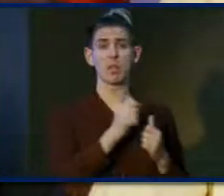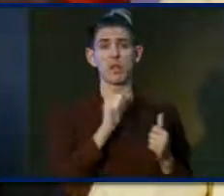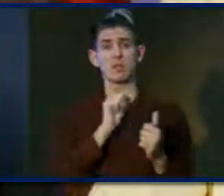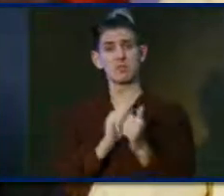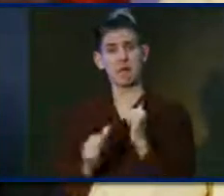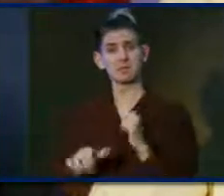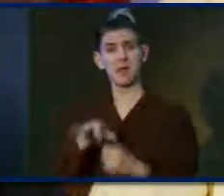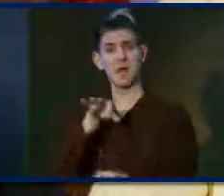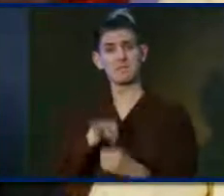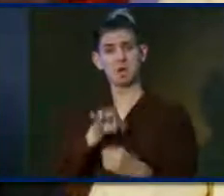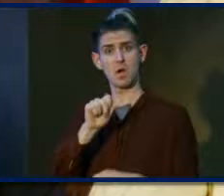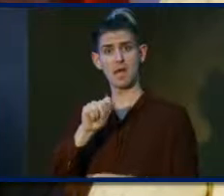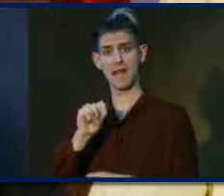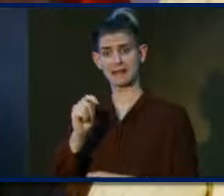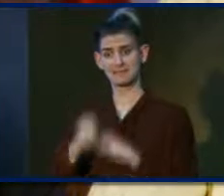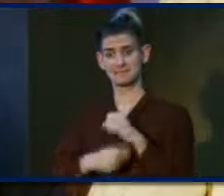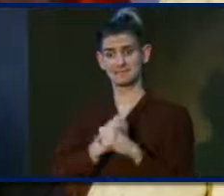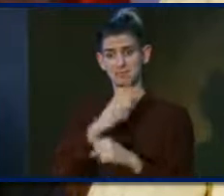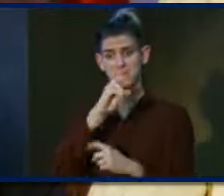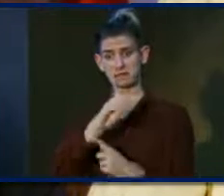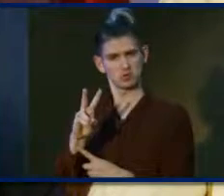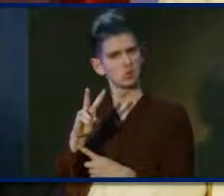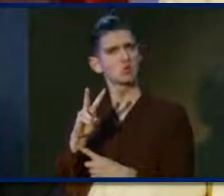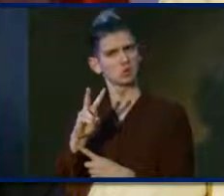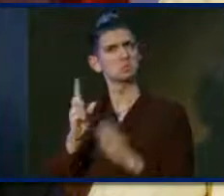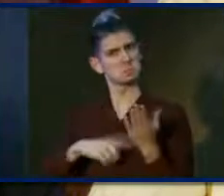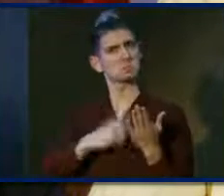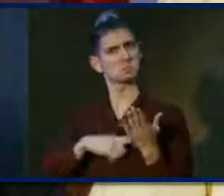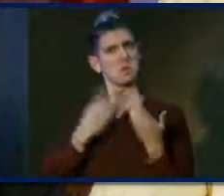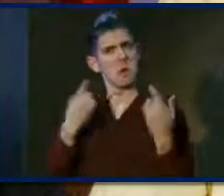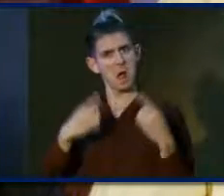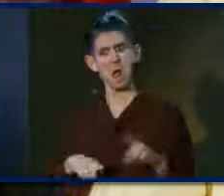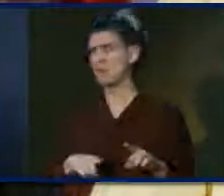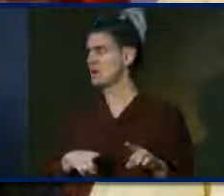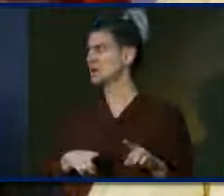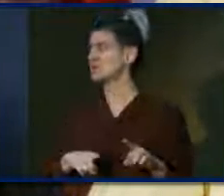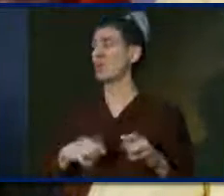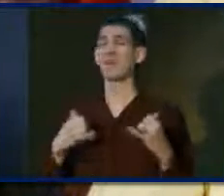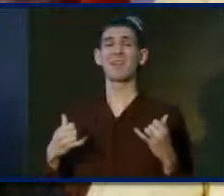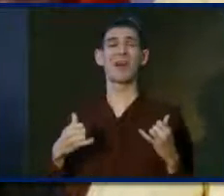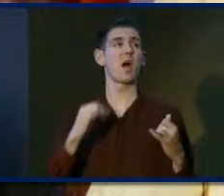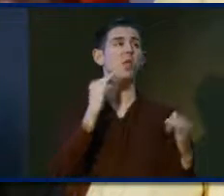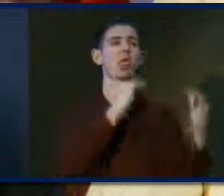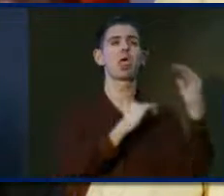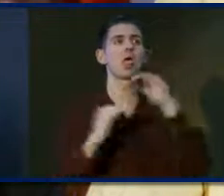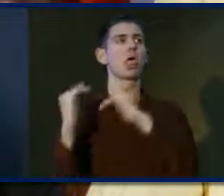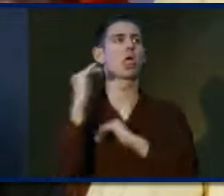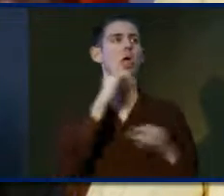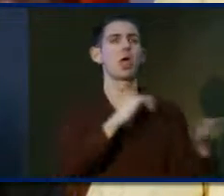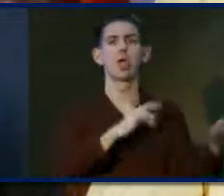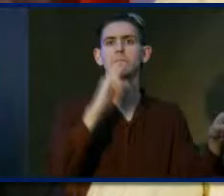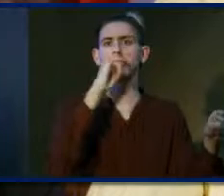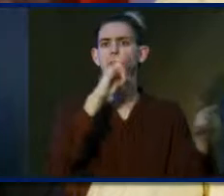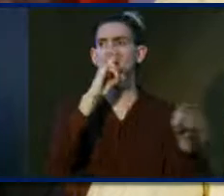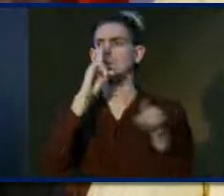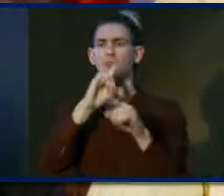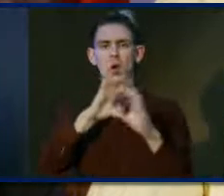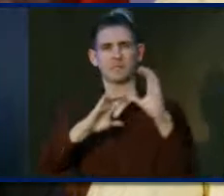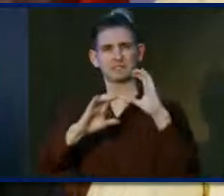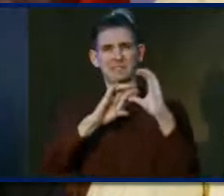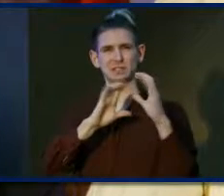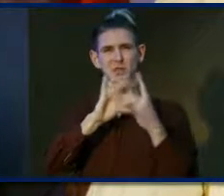in 2002, and et cetera, et cetera. So that there's a false conversation going on about this right that we have to